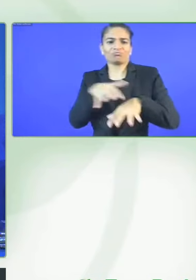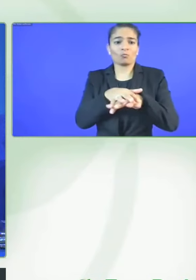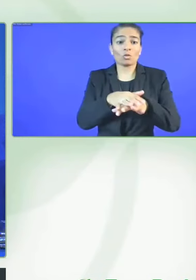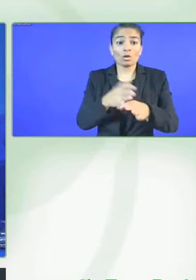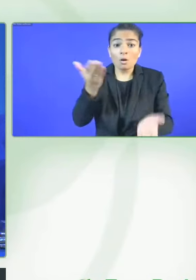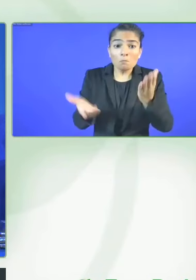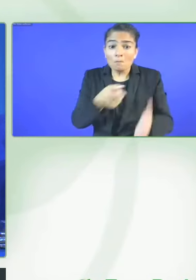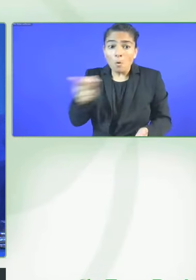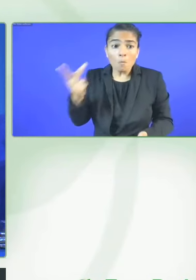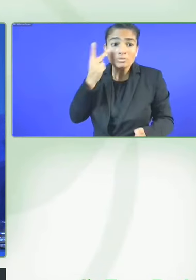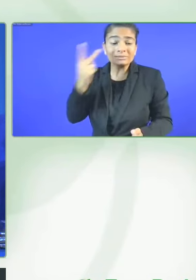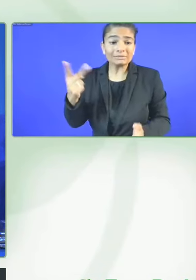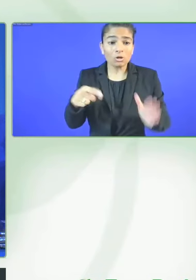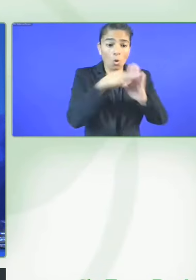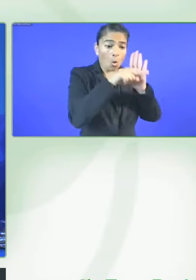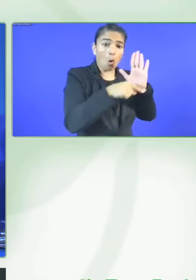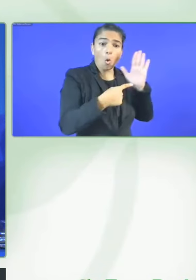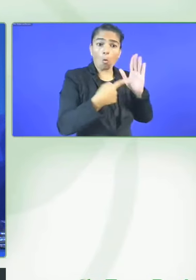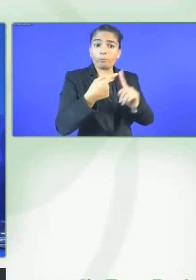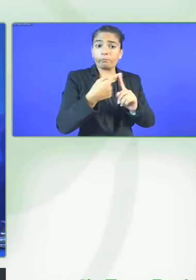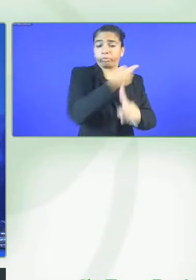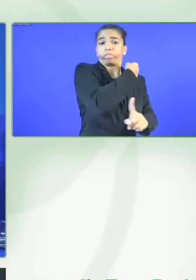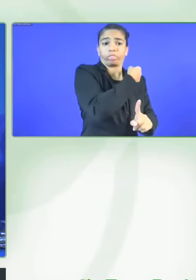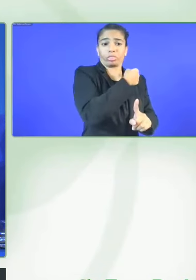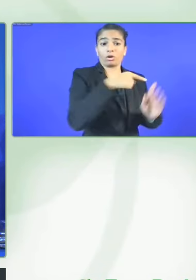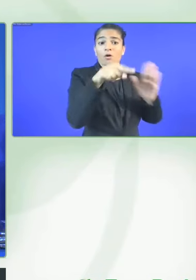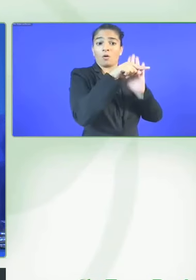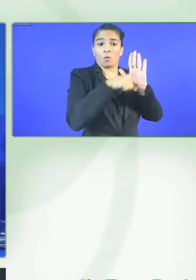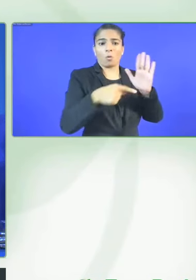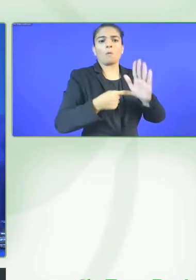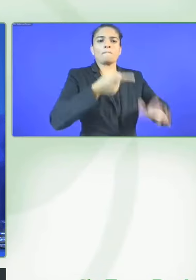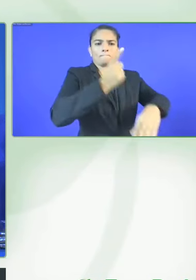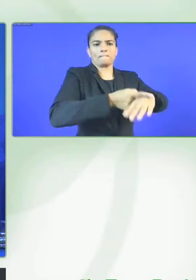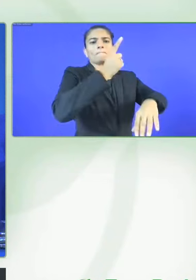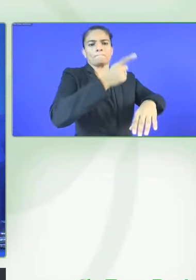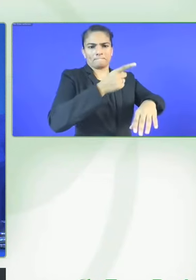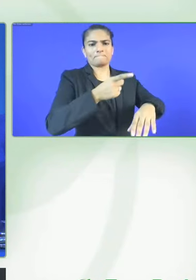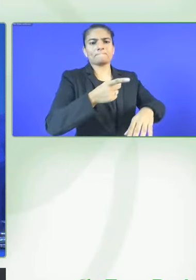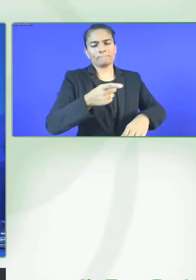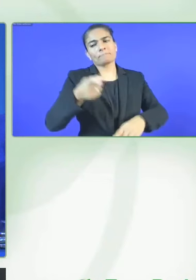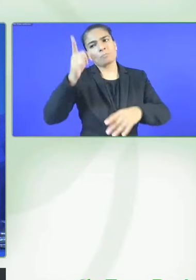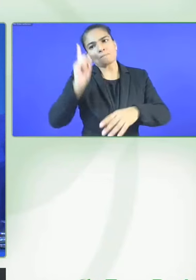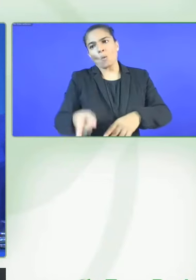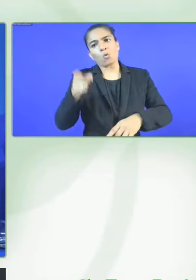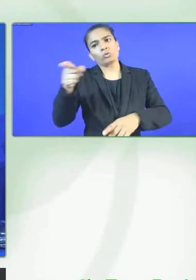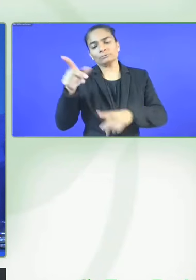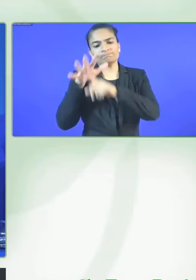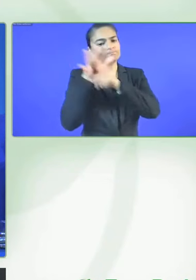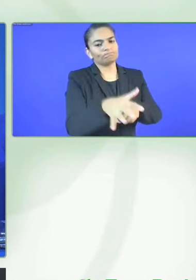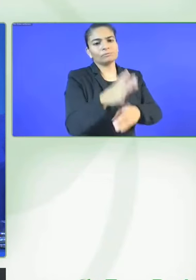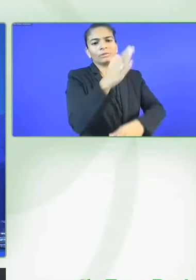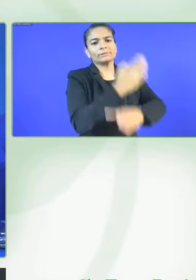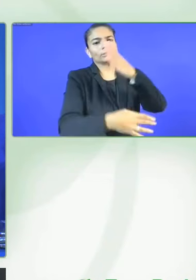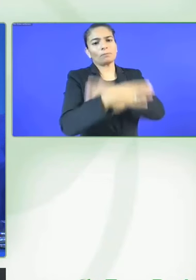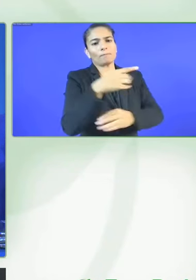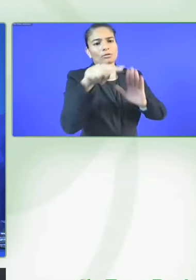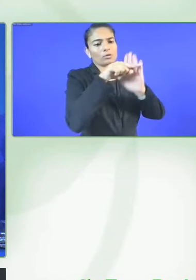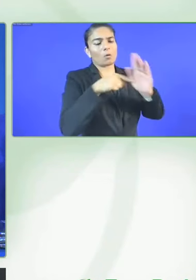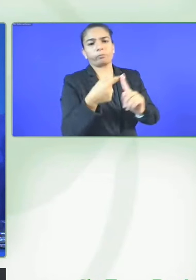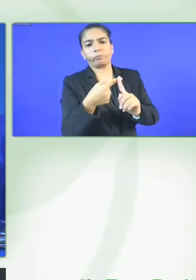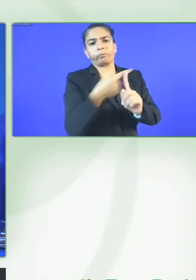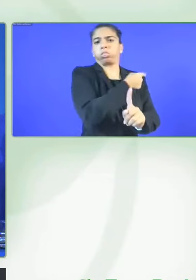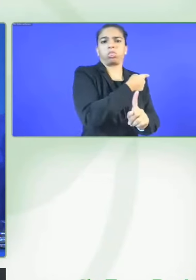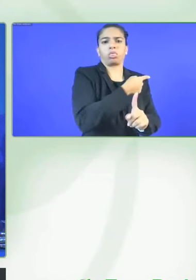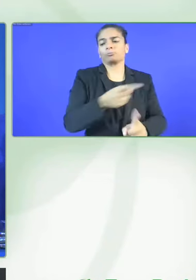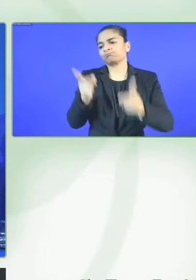Only in the event in which the violation is not fixed within the given time frame, a criminal procedure would be